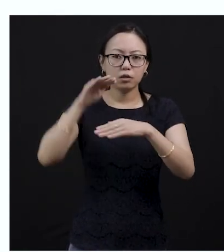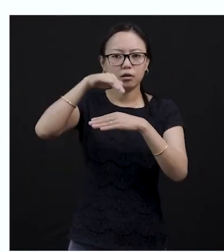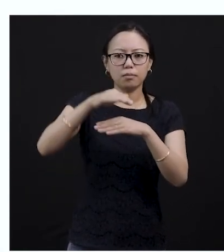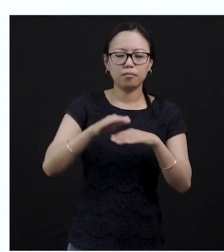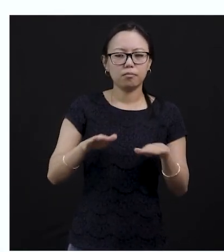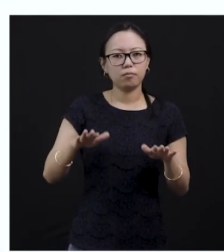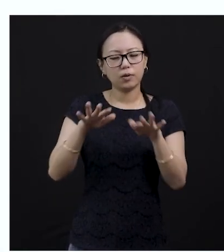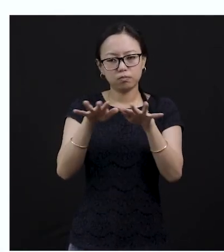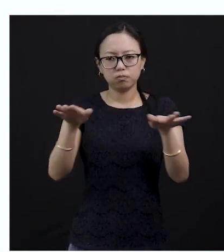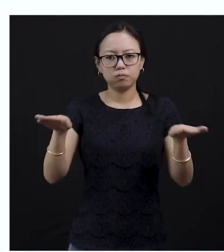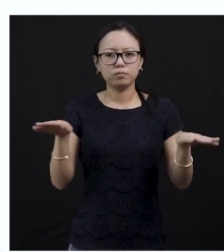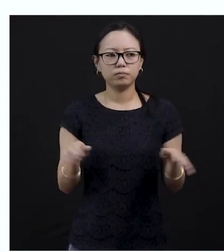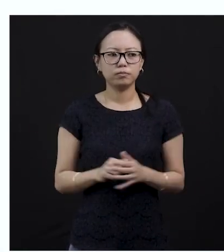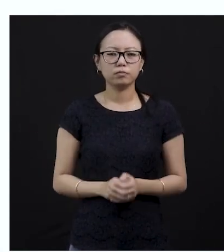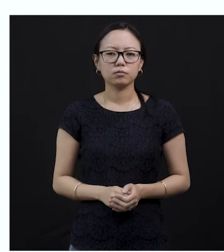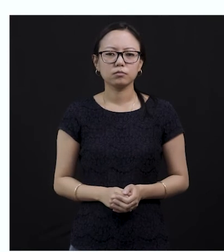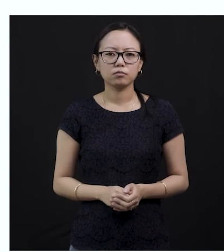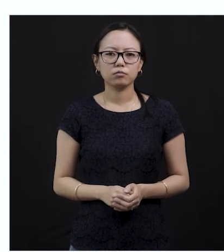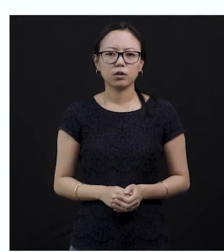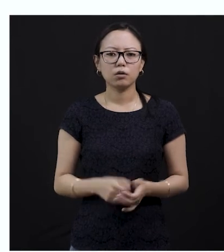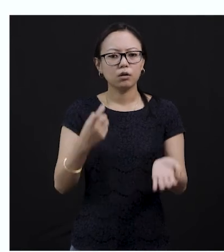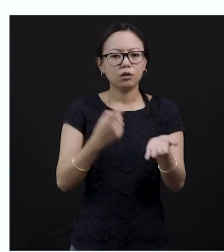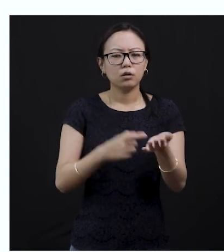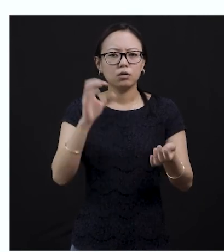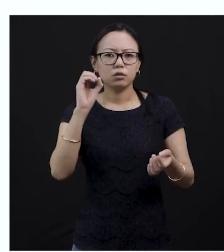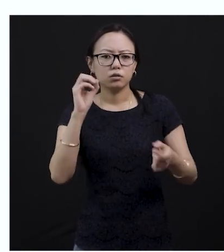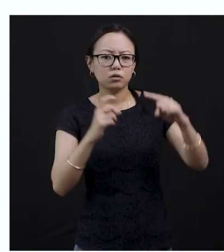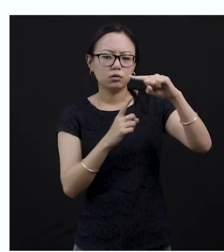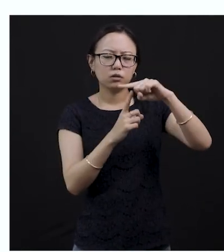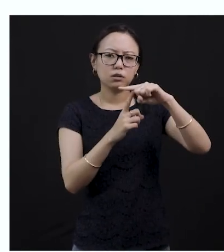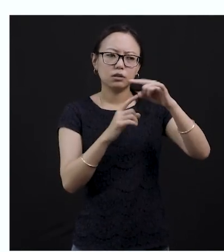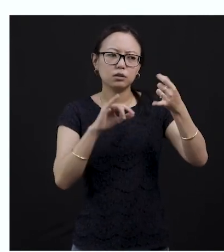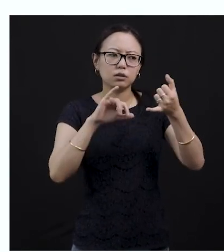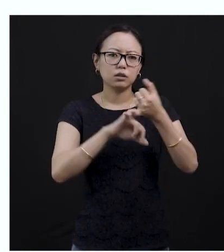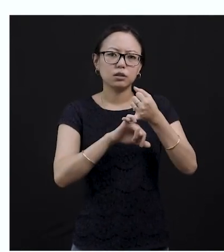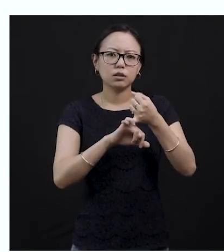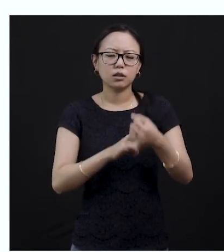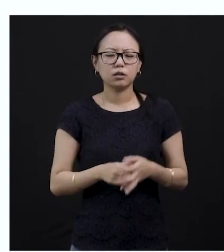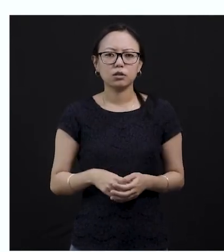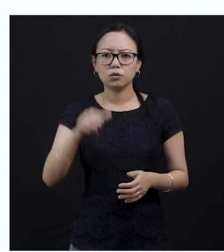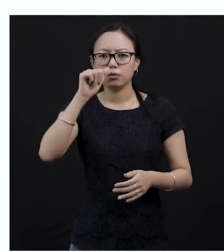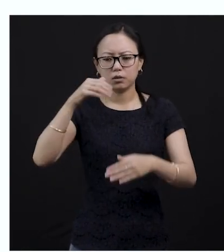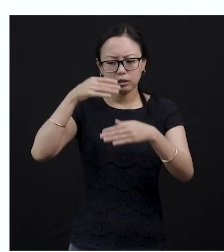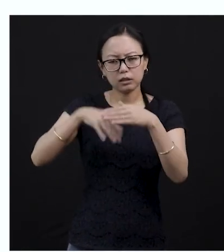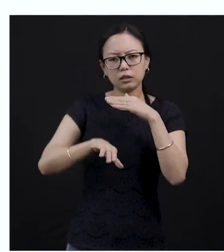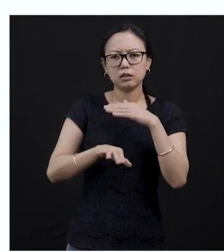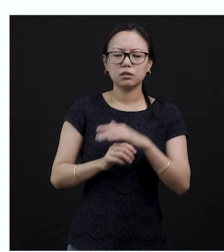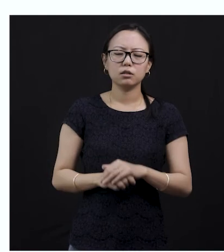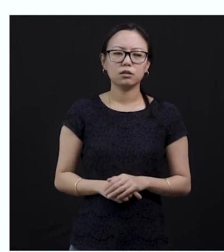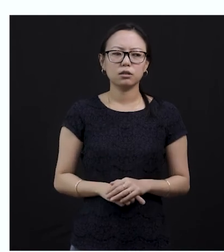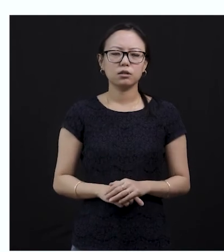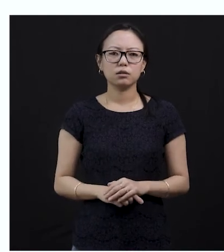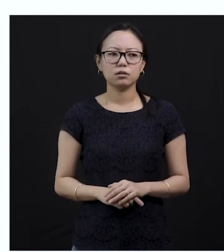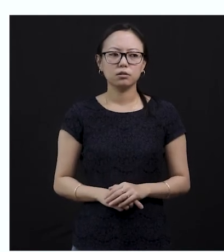plants, the roots are only to keep, you know, actually roots are for contact of minerals and water, right?